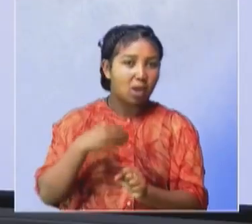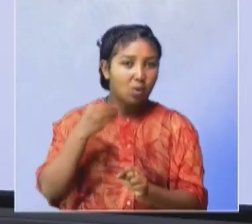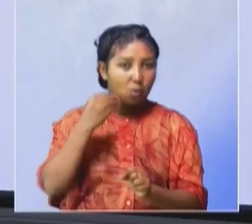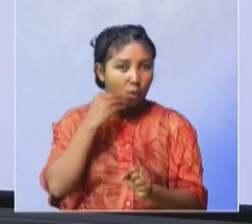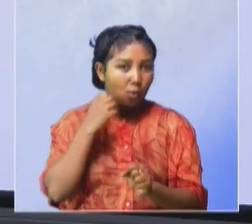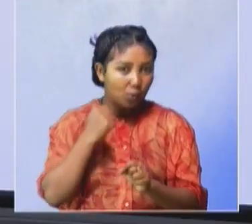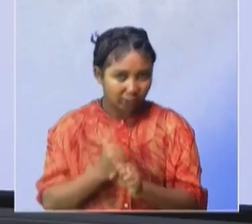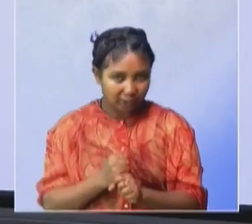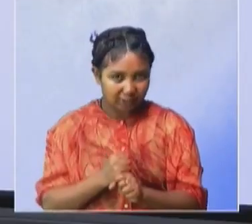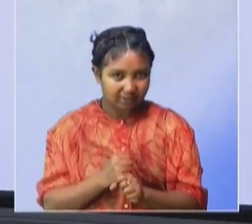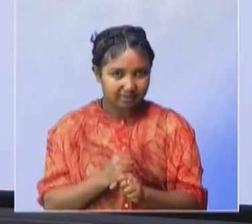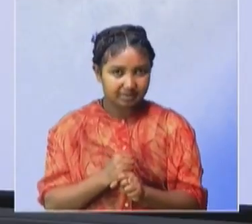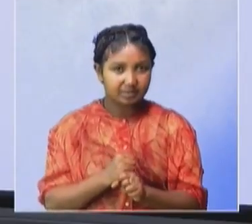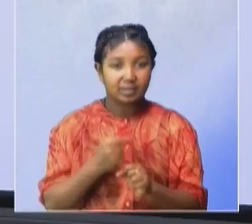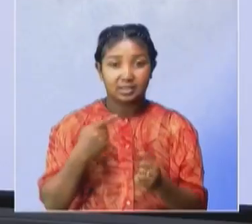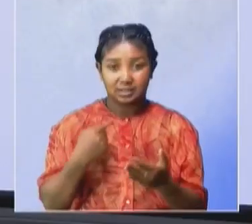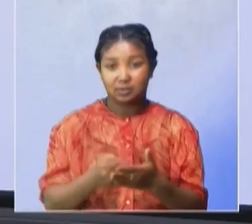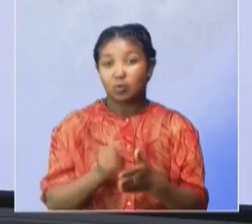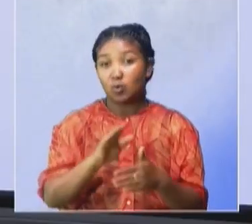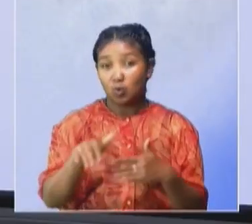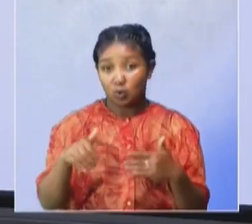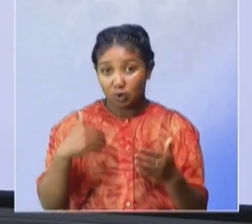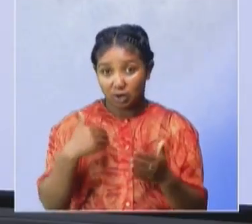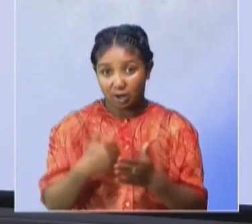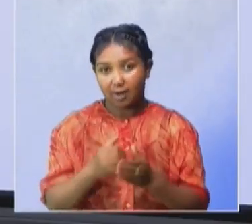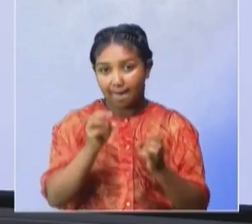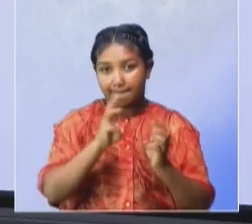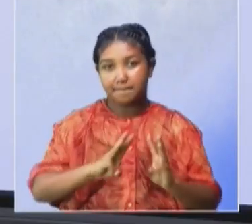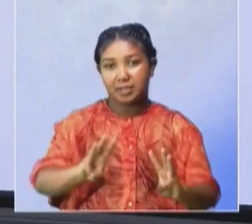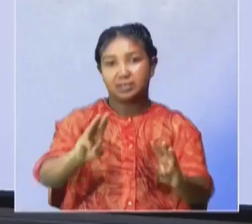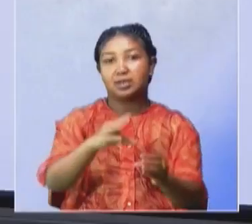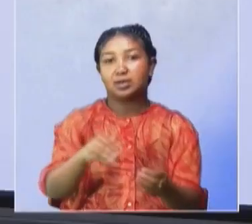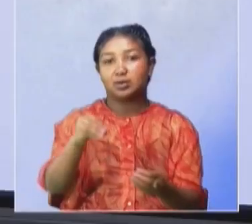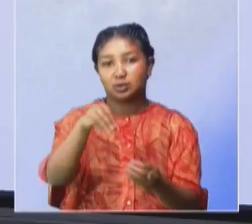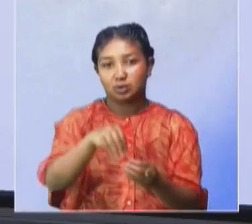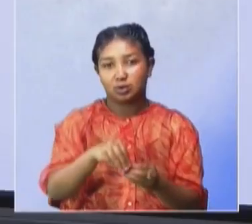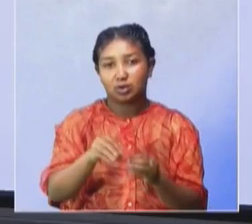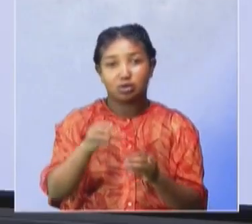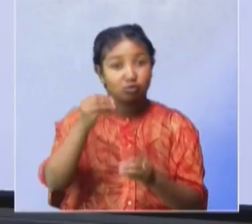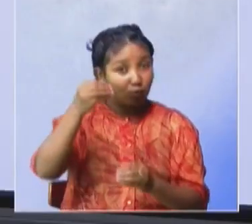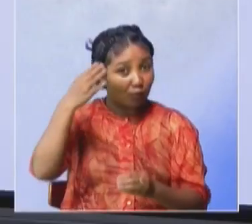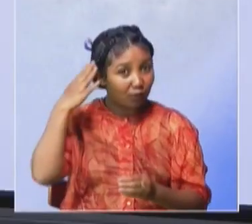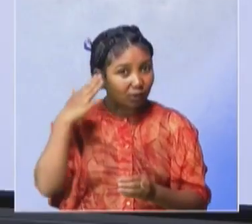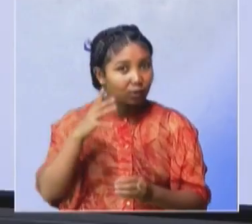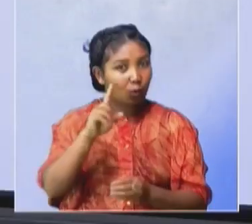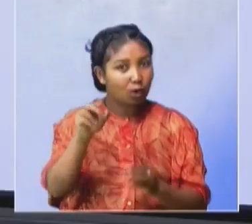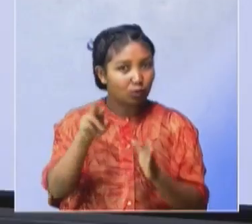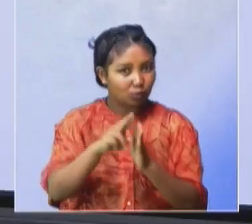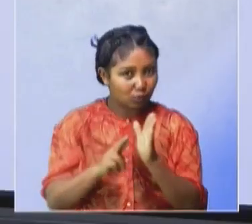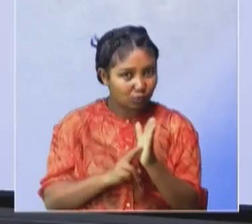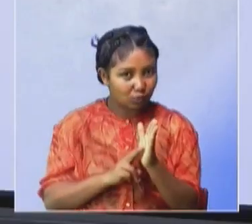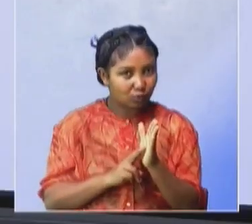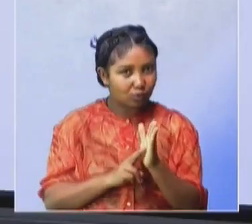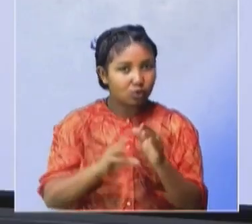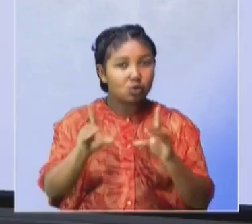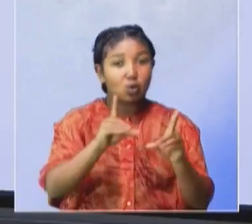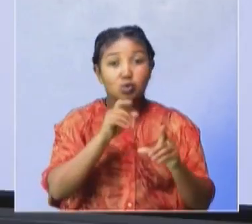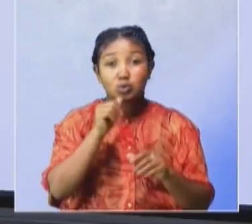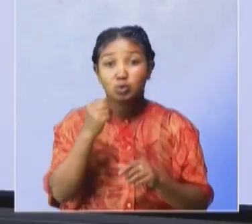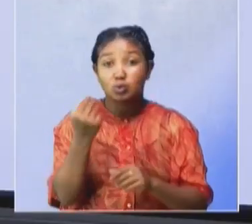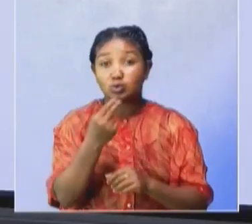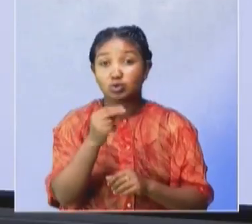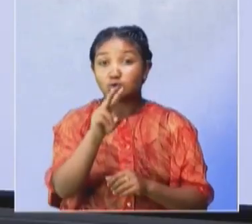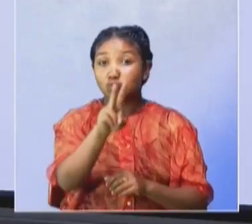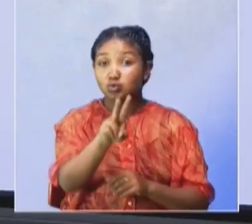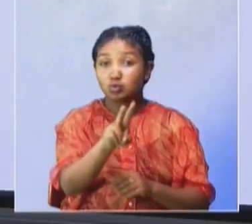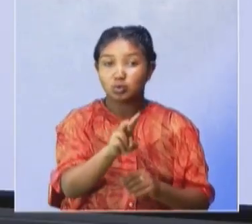my homework. This is all are the methods. And also, don't forget one rule. Don't use